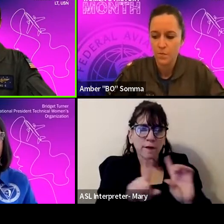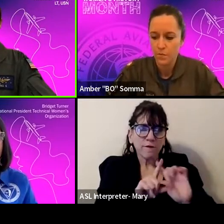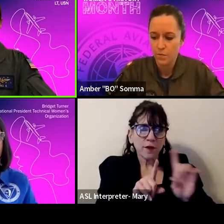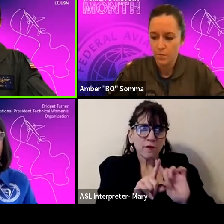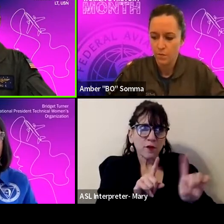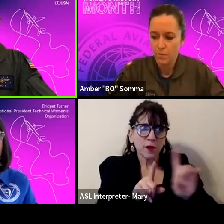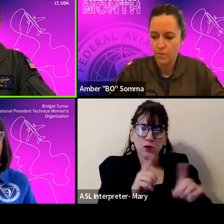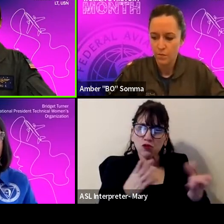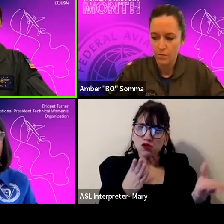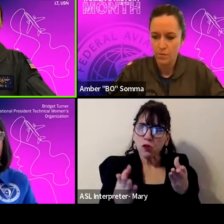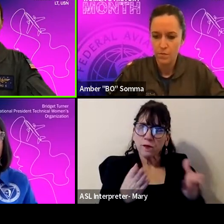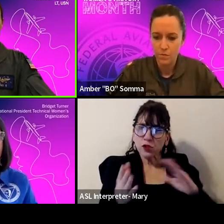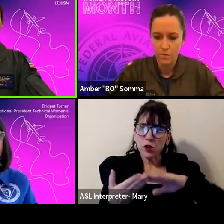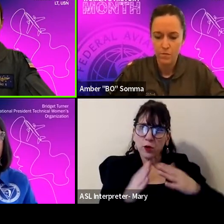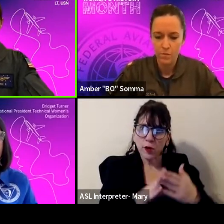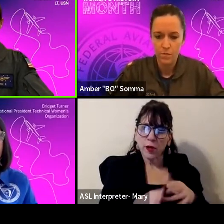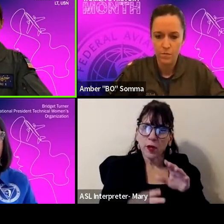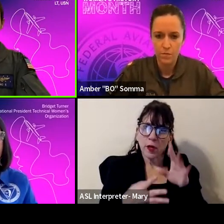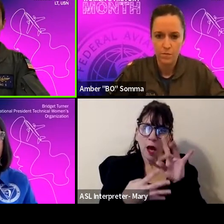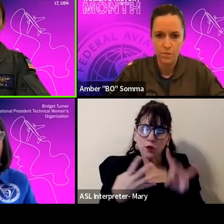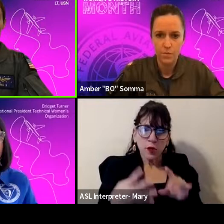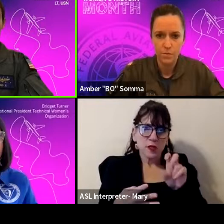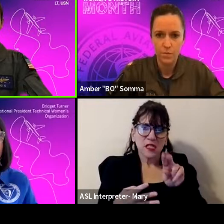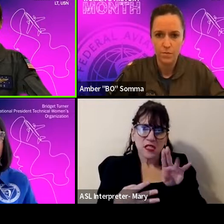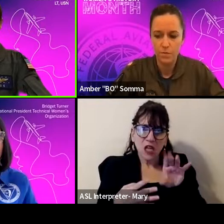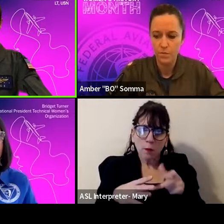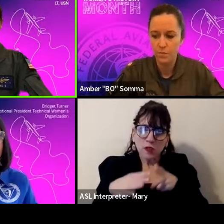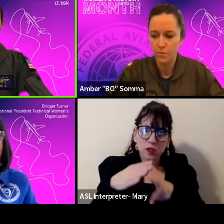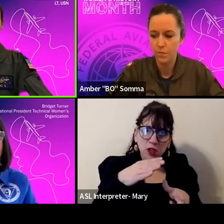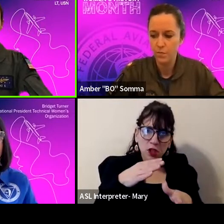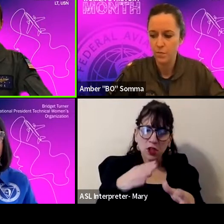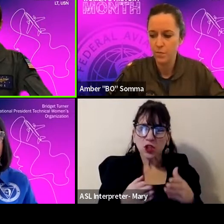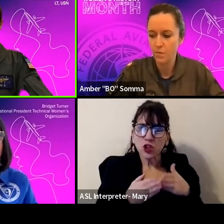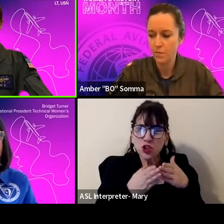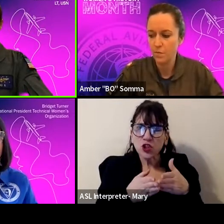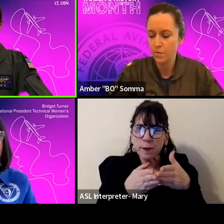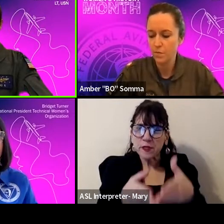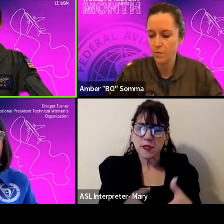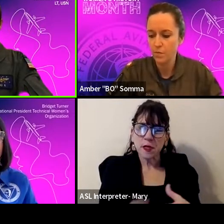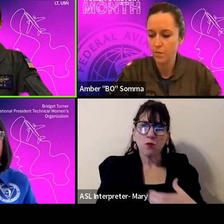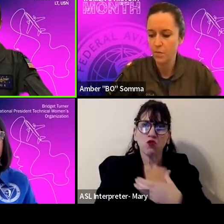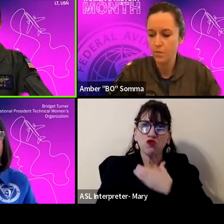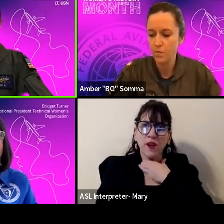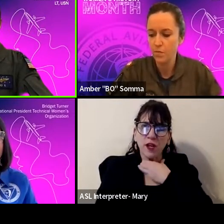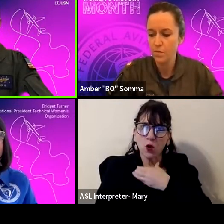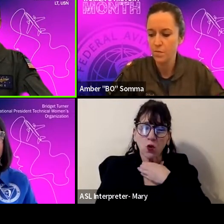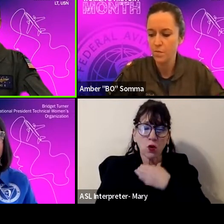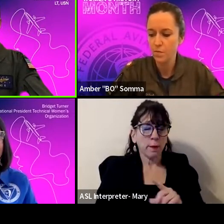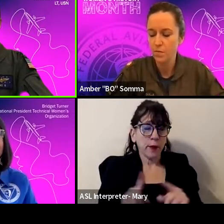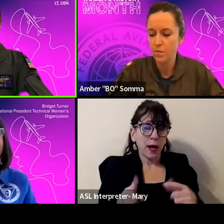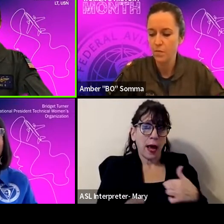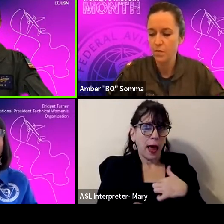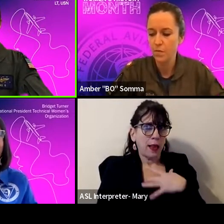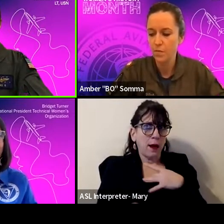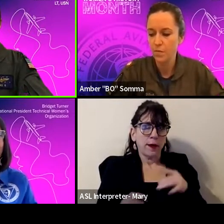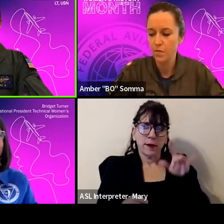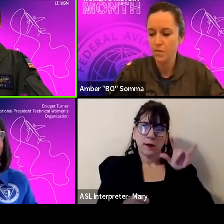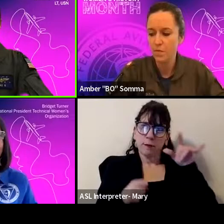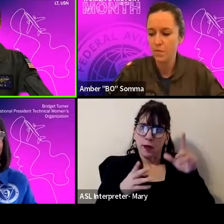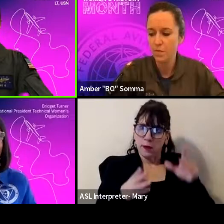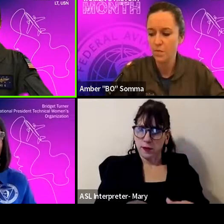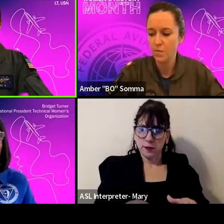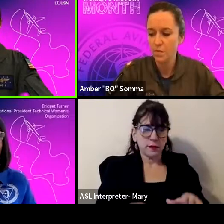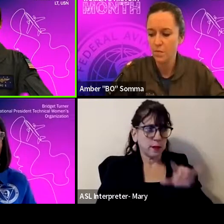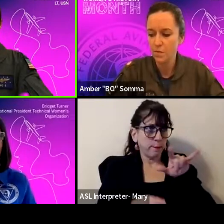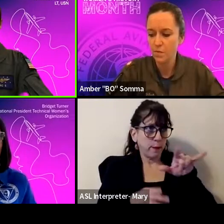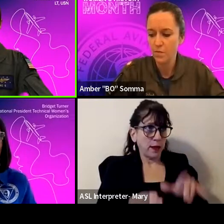service community options, submarines, ships, Marine Corps, all that. But I just really liked the pilots and the